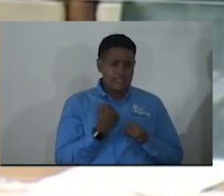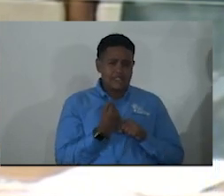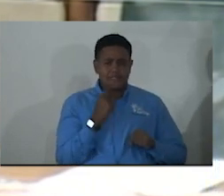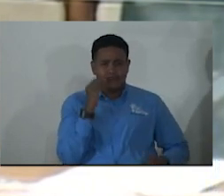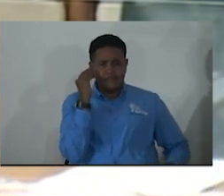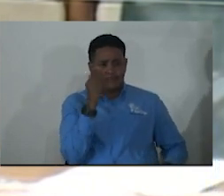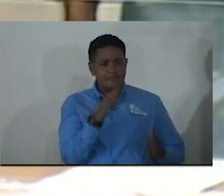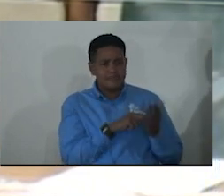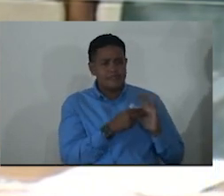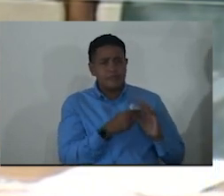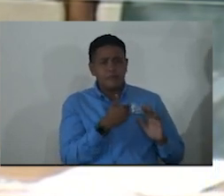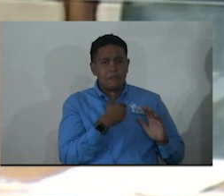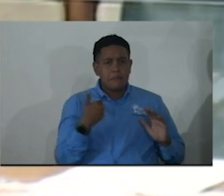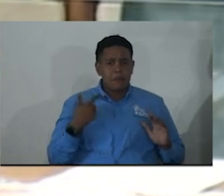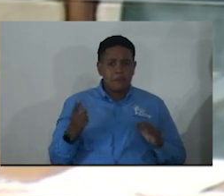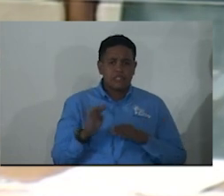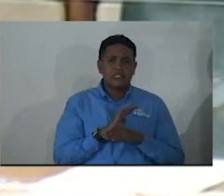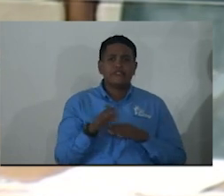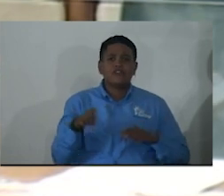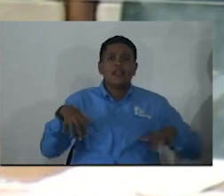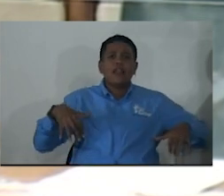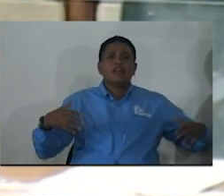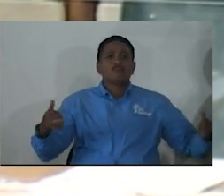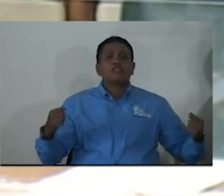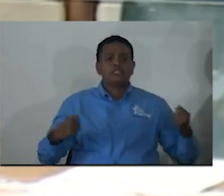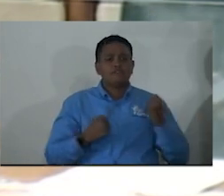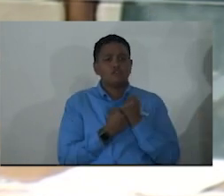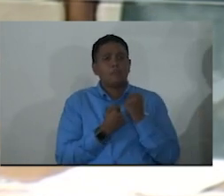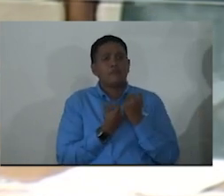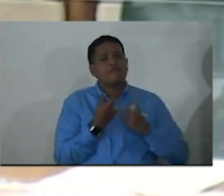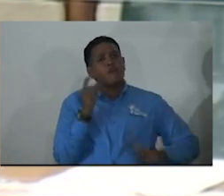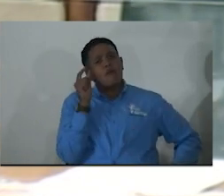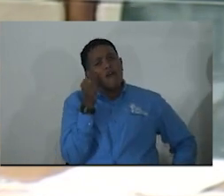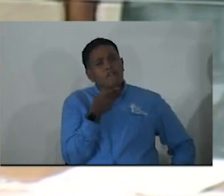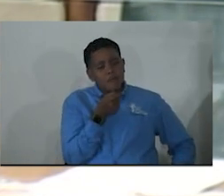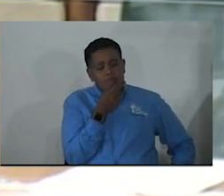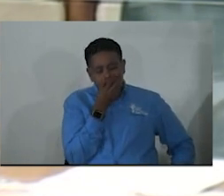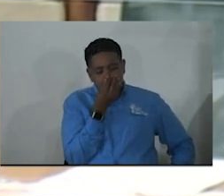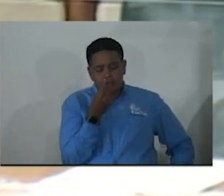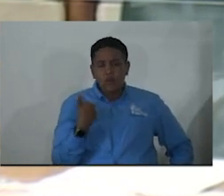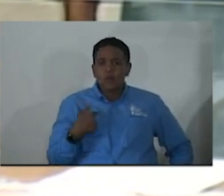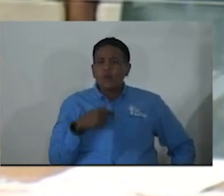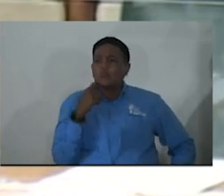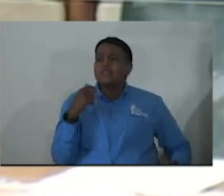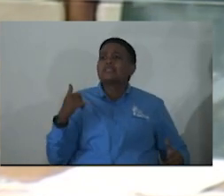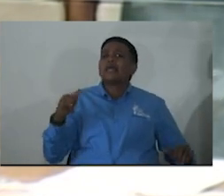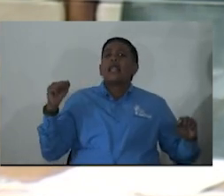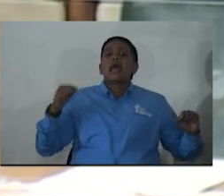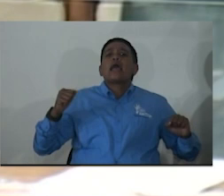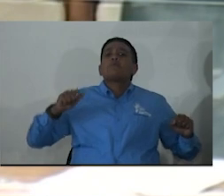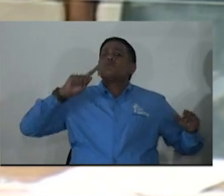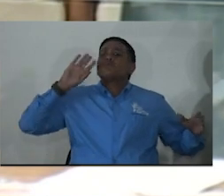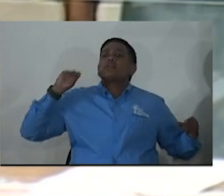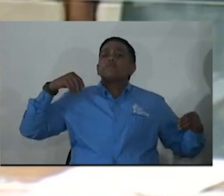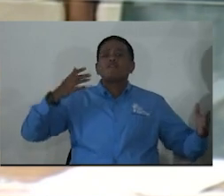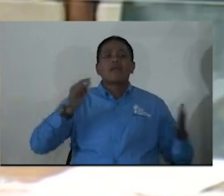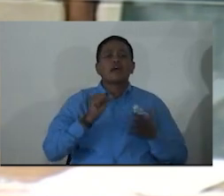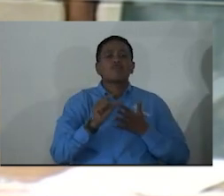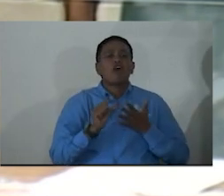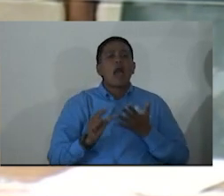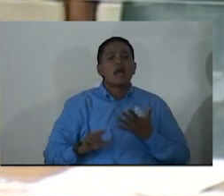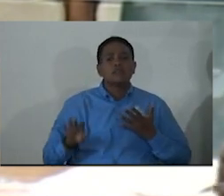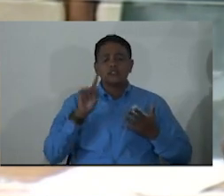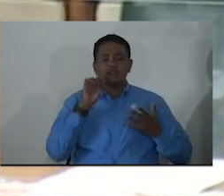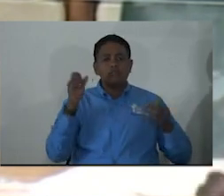members of the industry did not receive support from their government. We were still able to provide grants